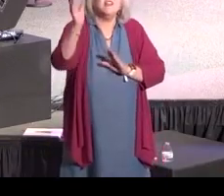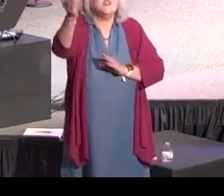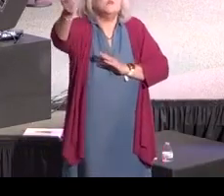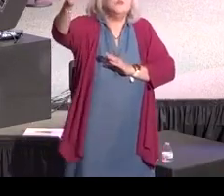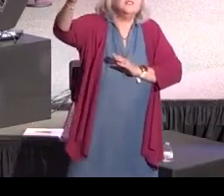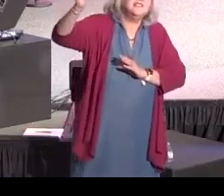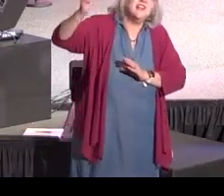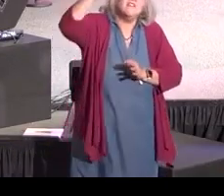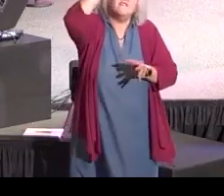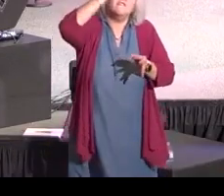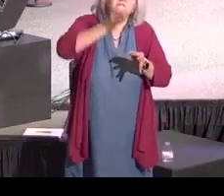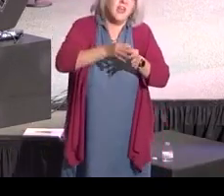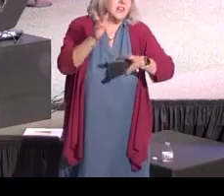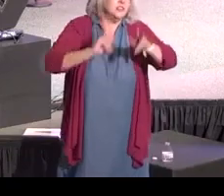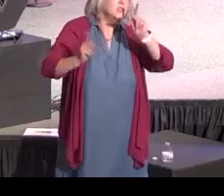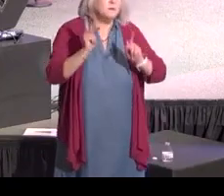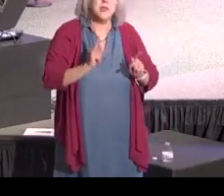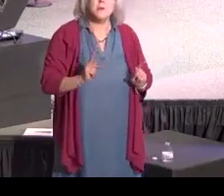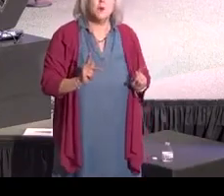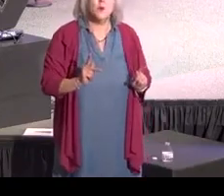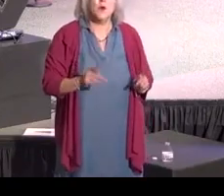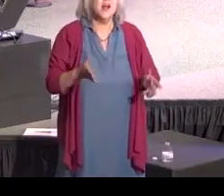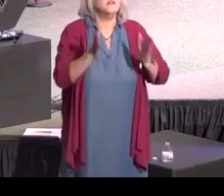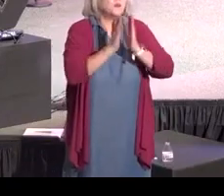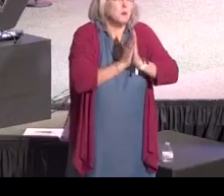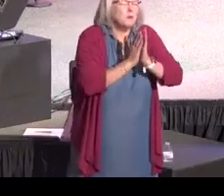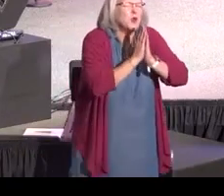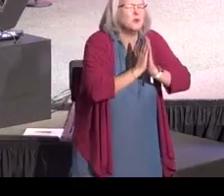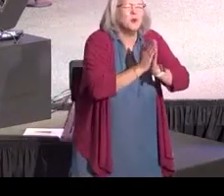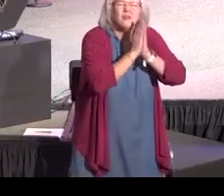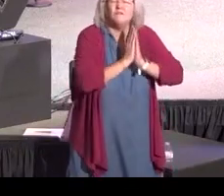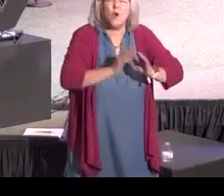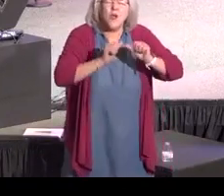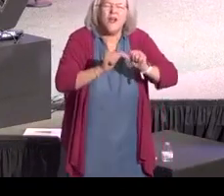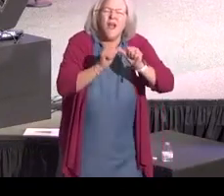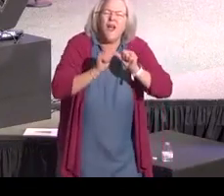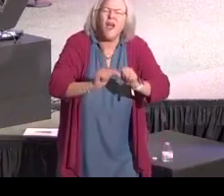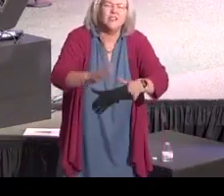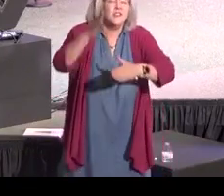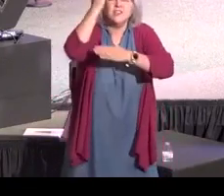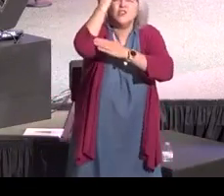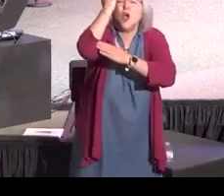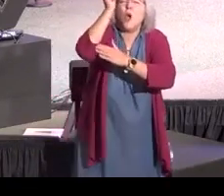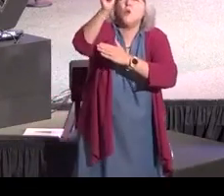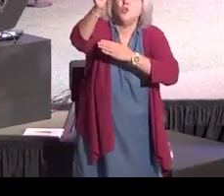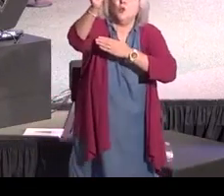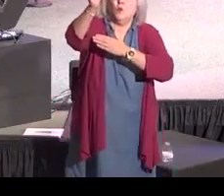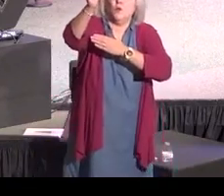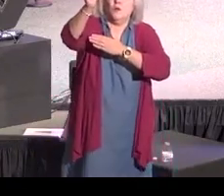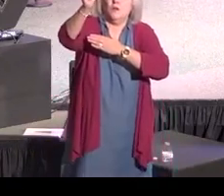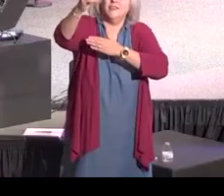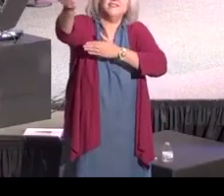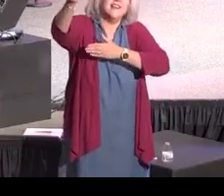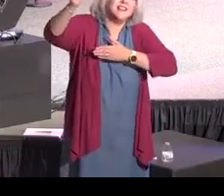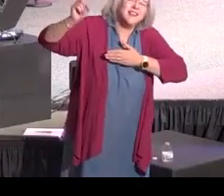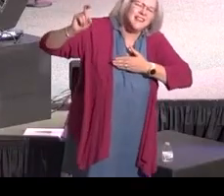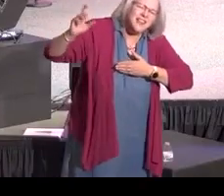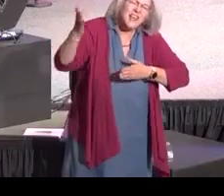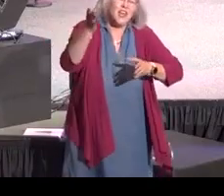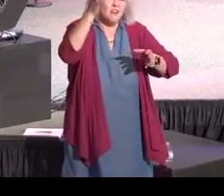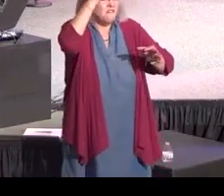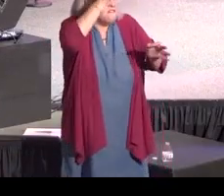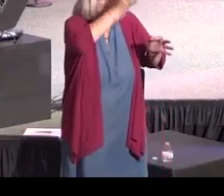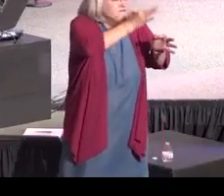faith to those people that we have been praying for, that they would come to know you. I pray that you would bring faith and draw them